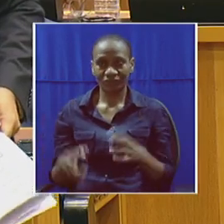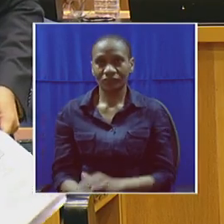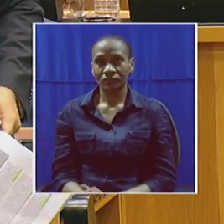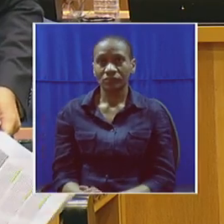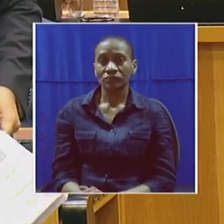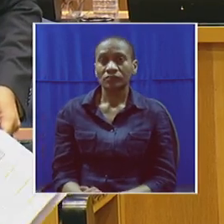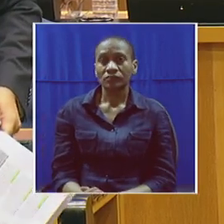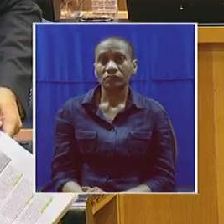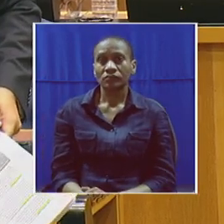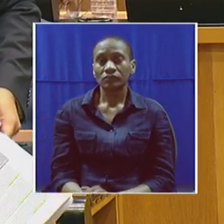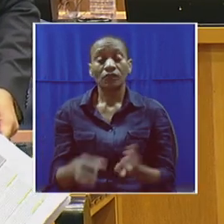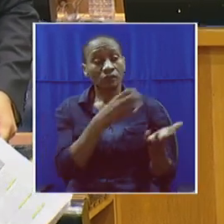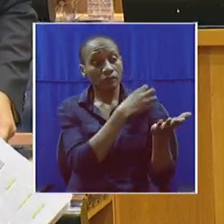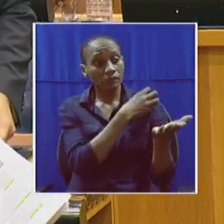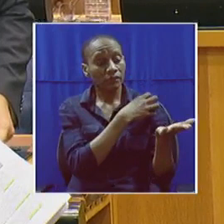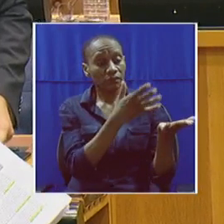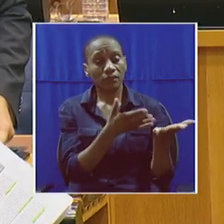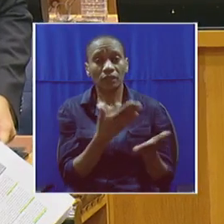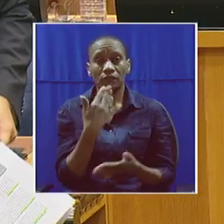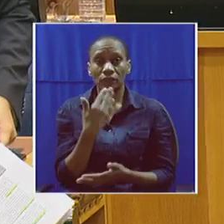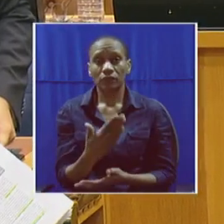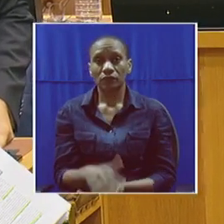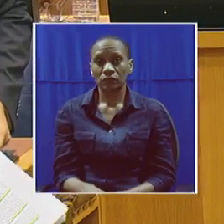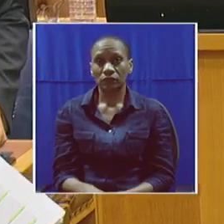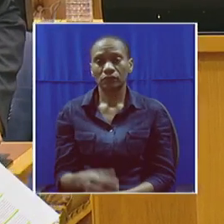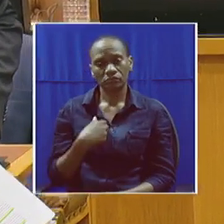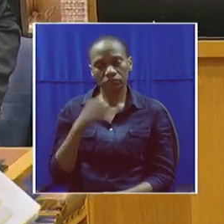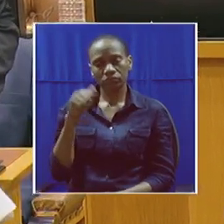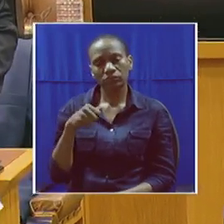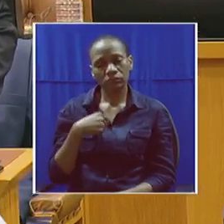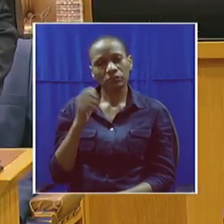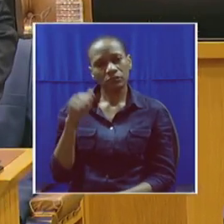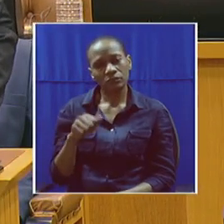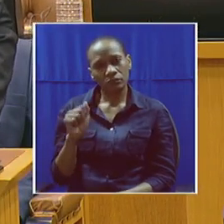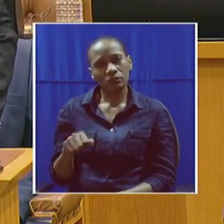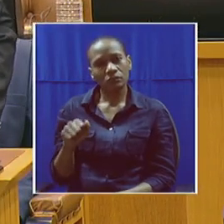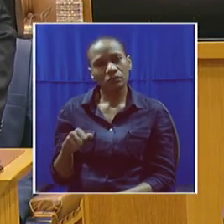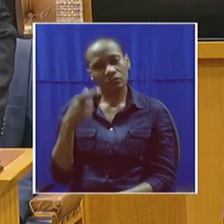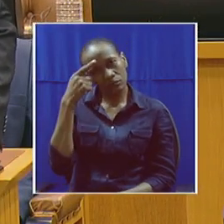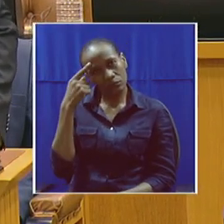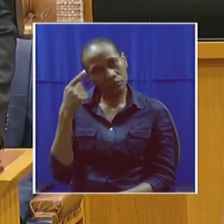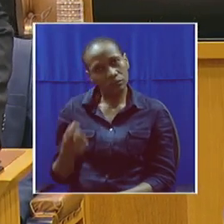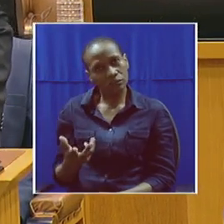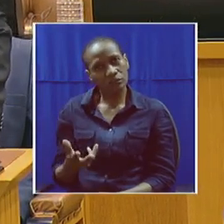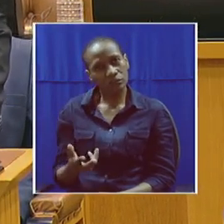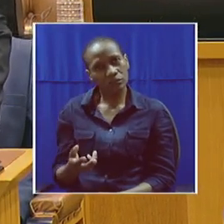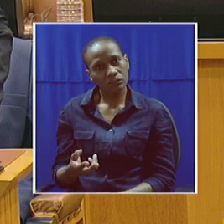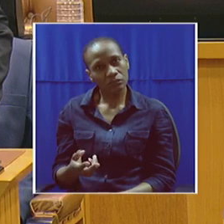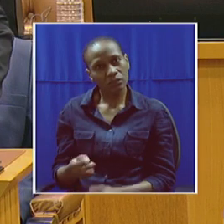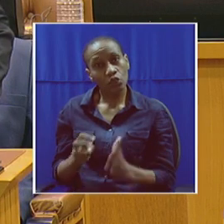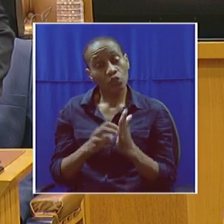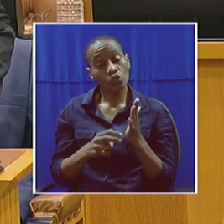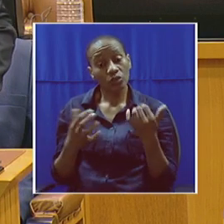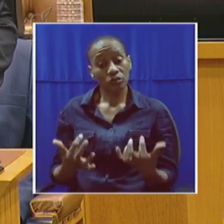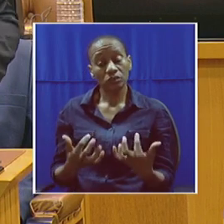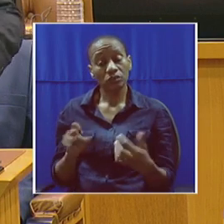elsewhere Minister thank you I agree I think this as a general rule in South Africa our position should